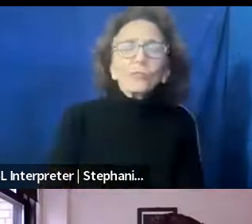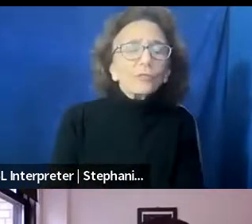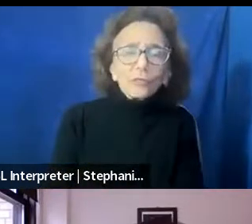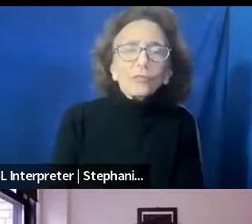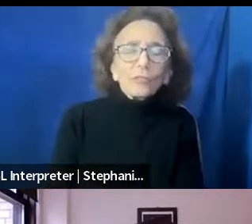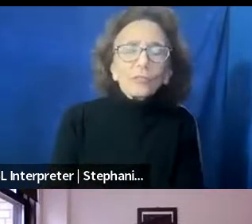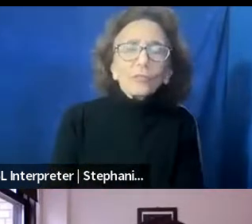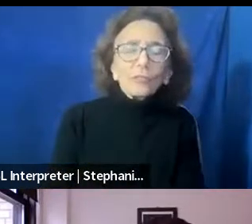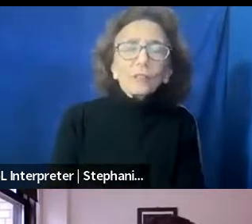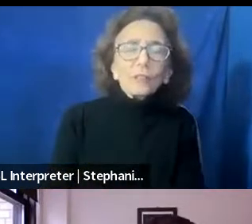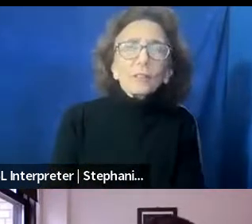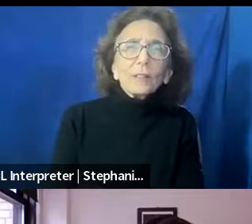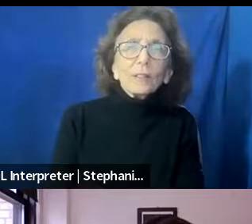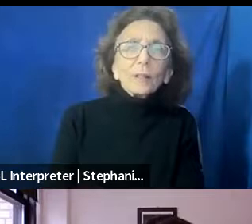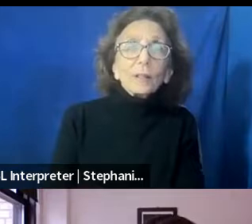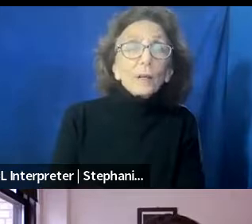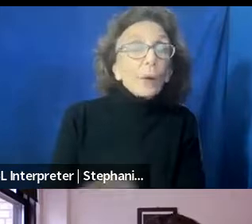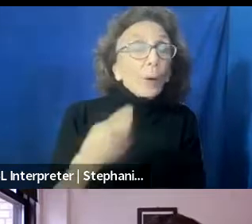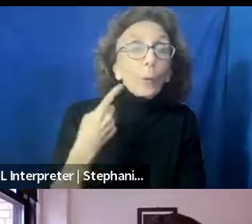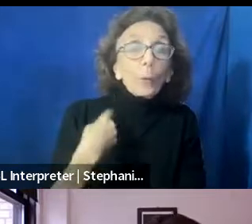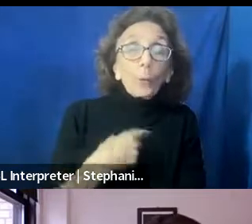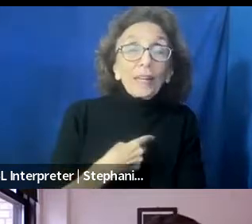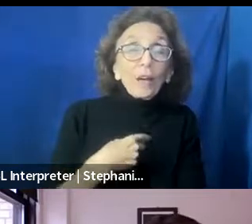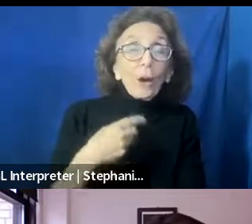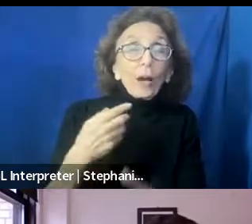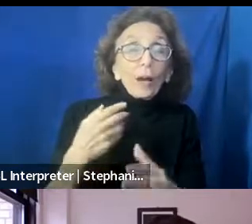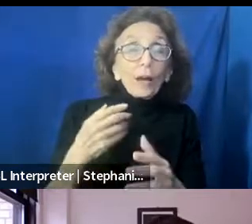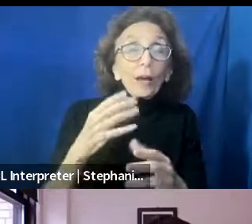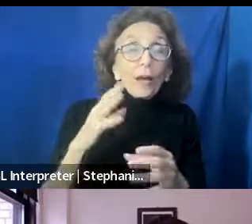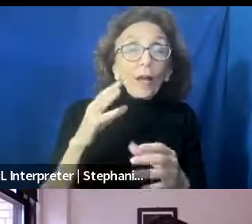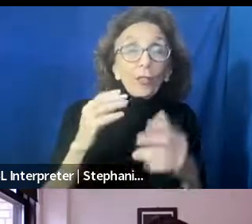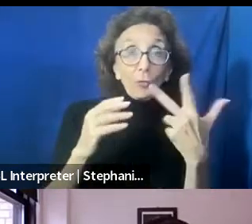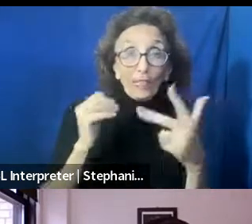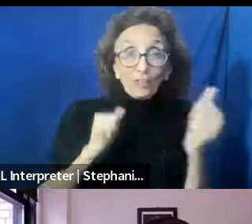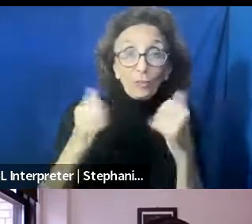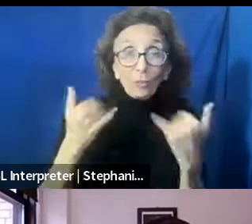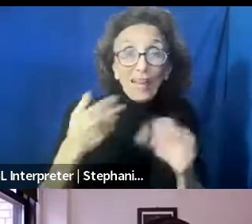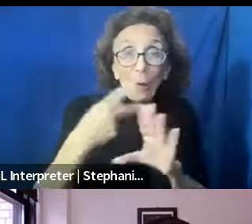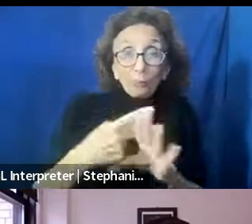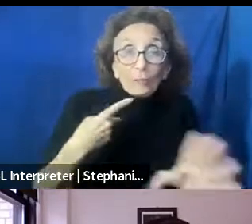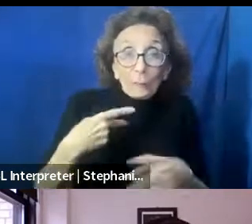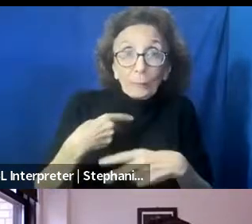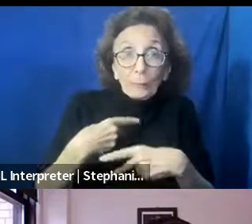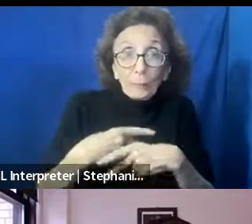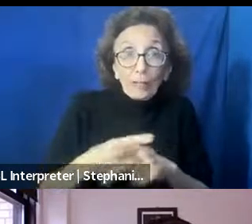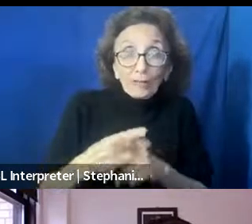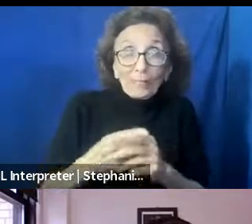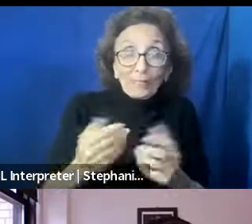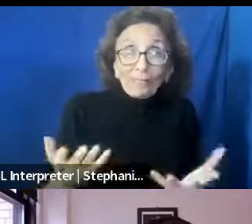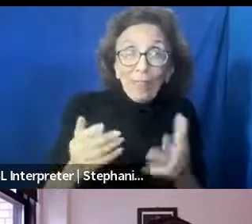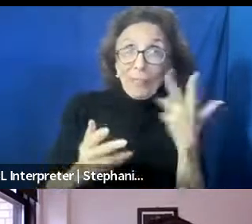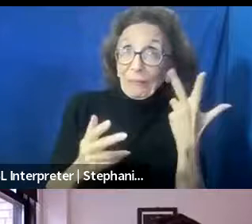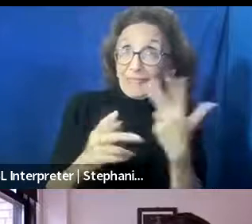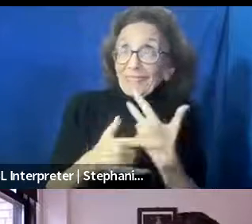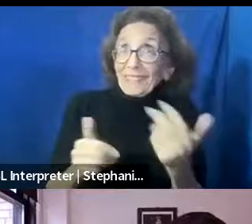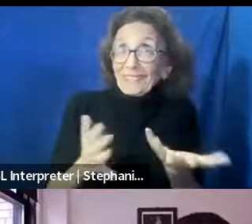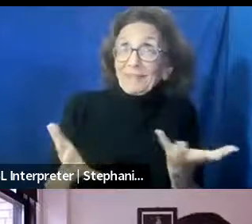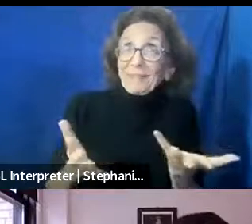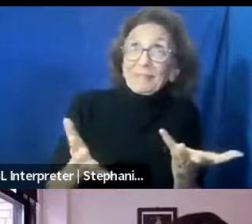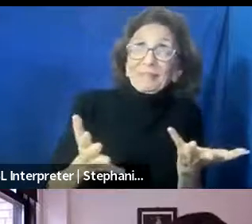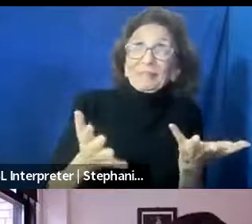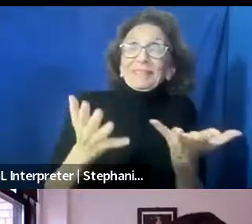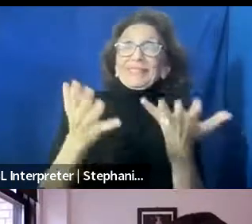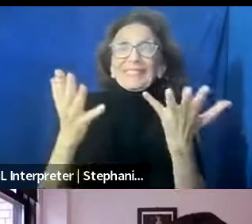we're in the press, we're in the midst, we're in pre-production for 3 shows. So I don't know really